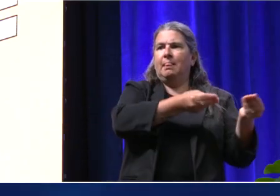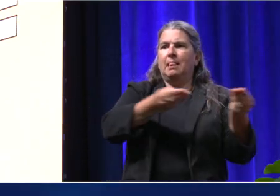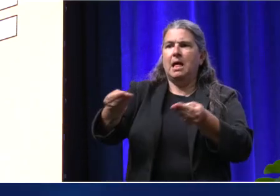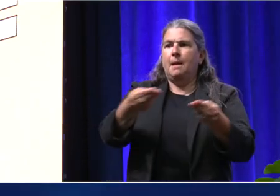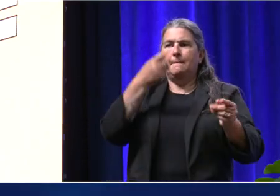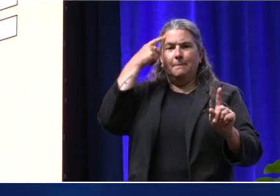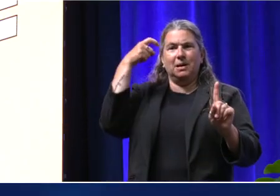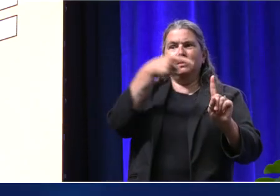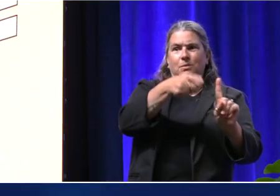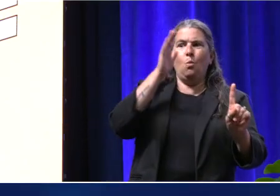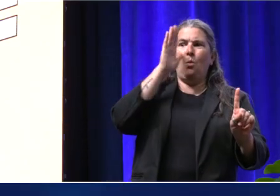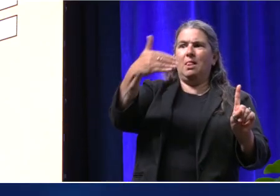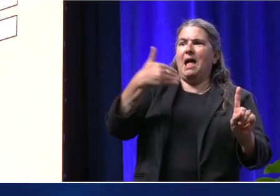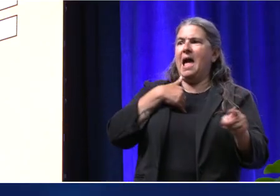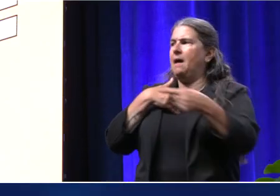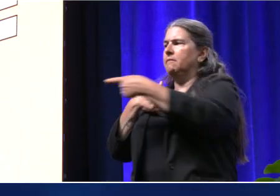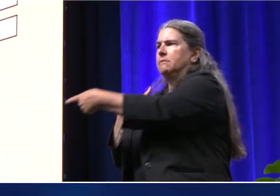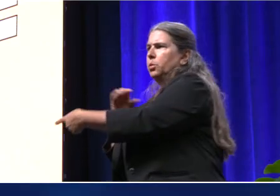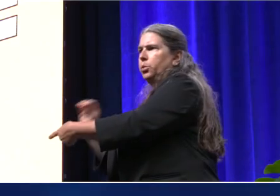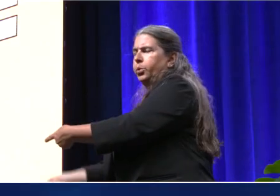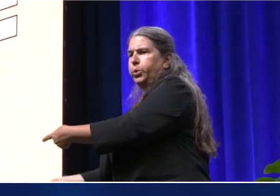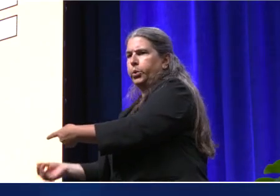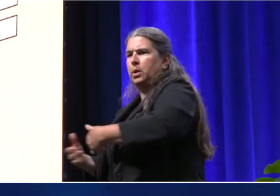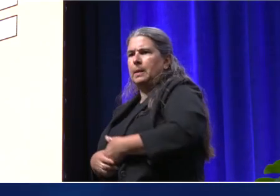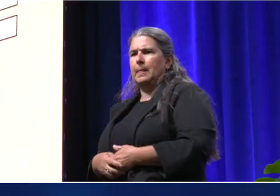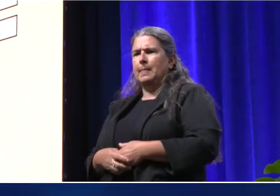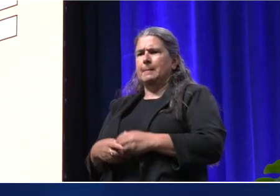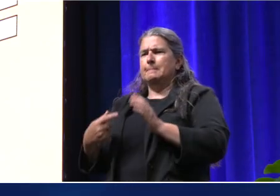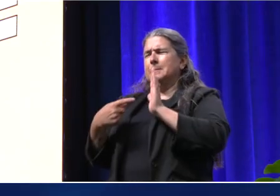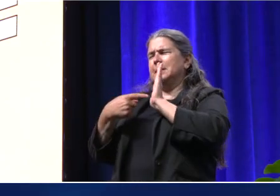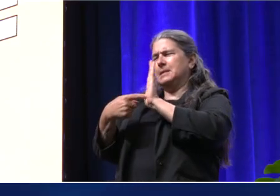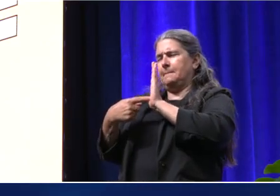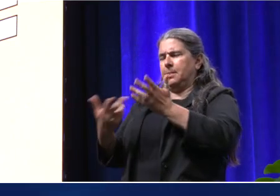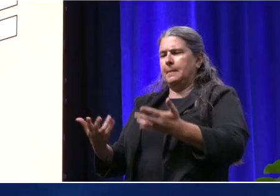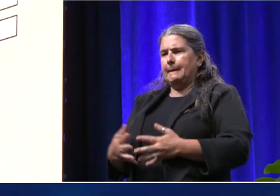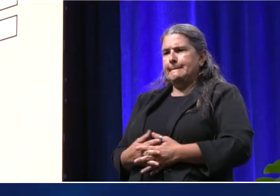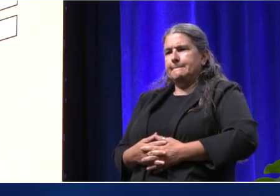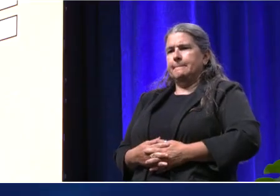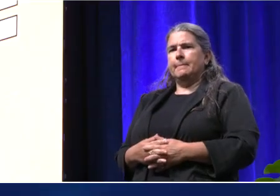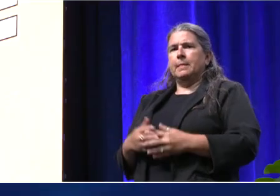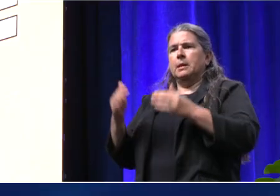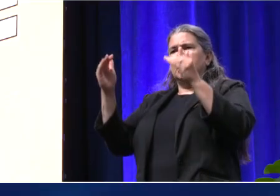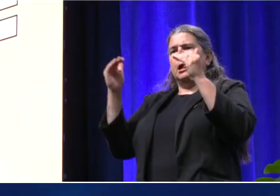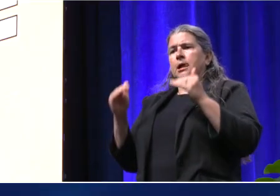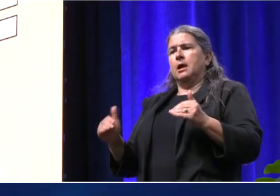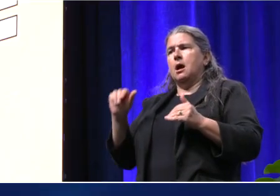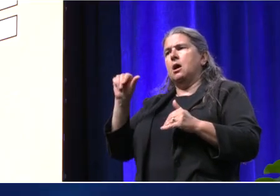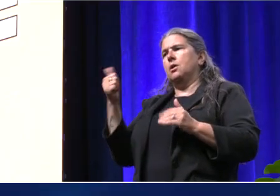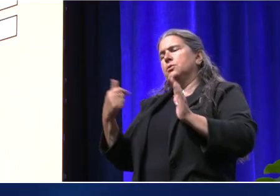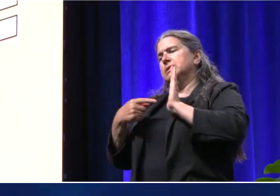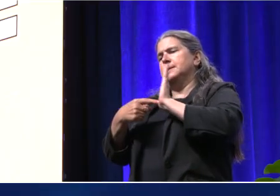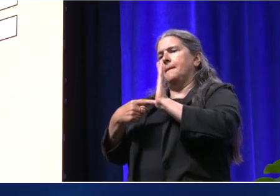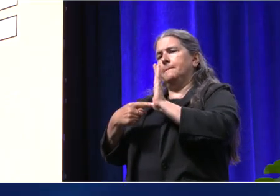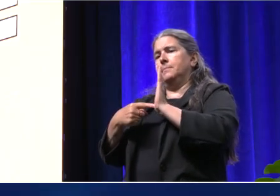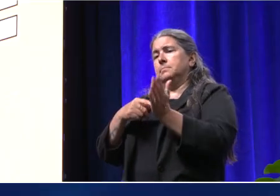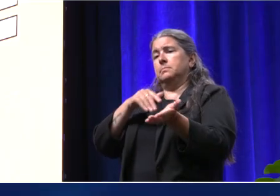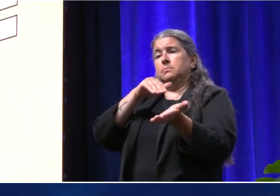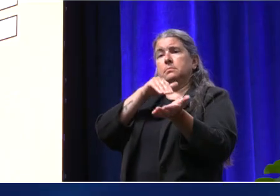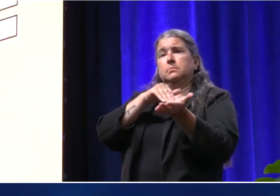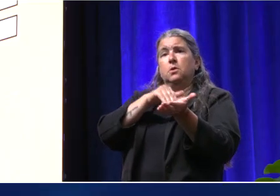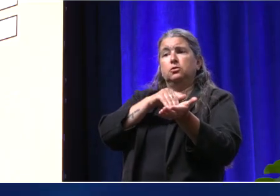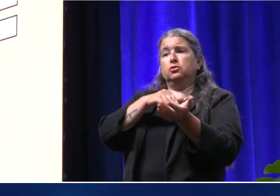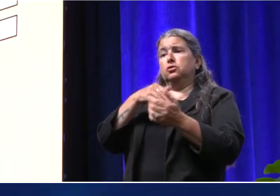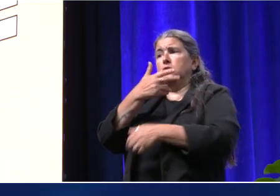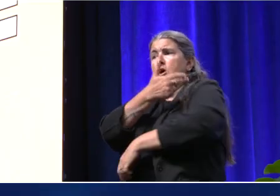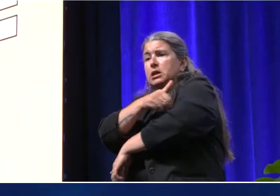some of the other questions. So we get physicians or hospitals who have patients whose withdrawal symptoms